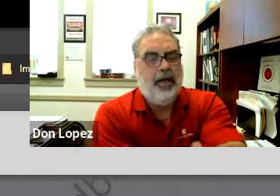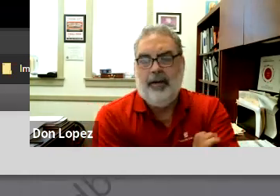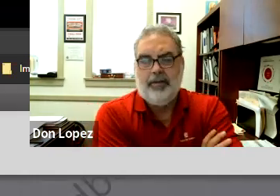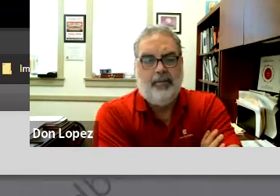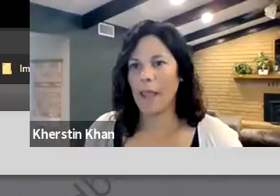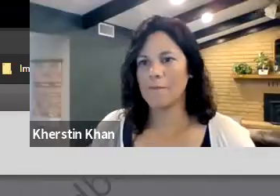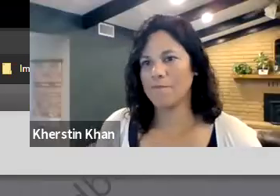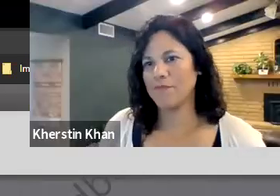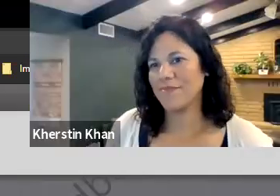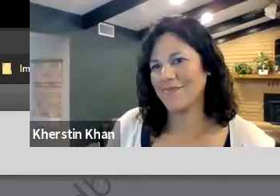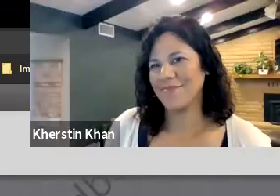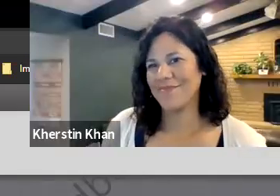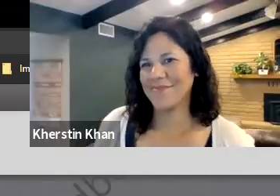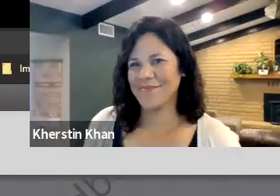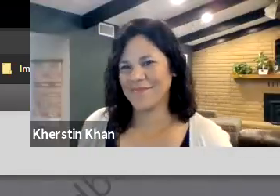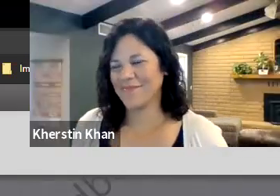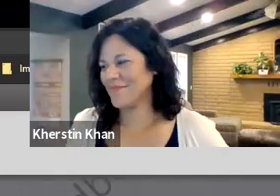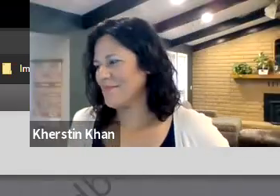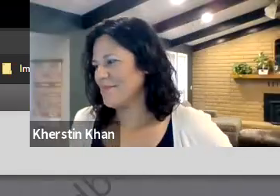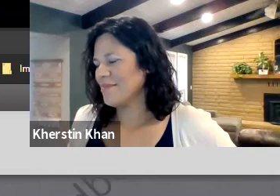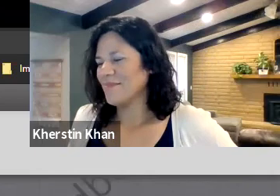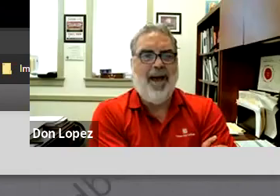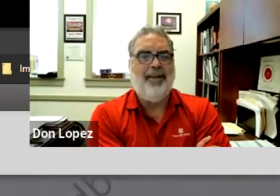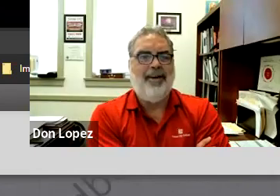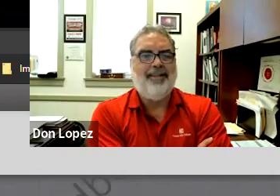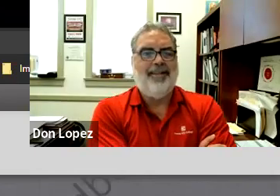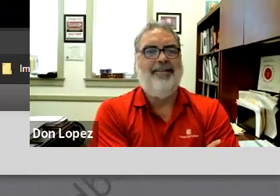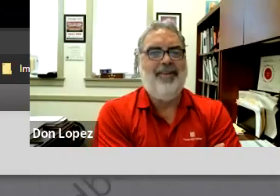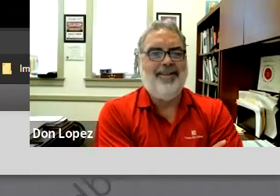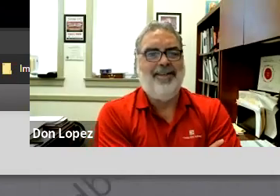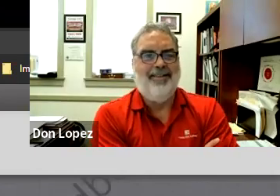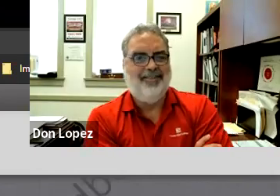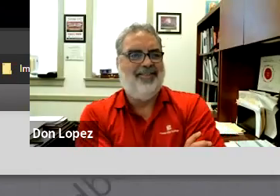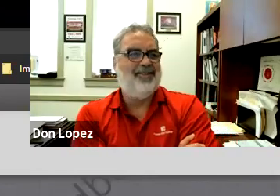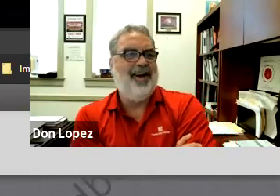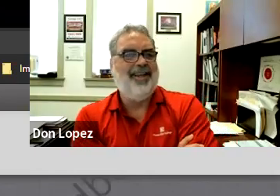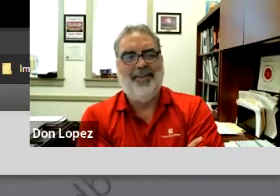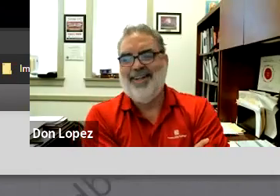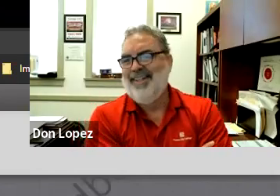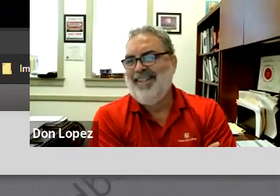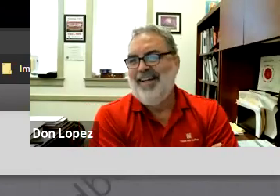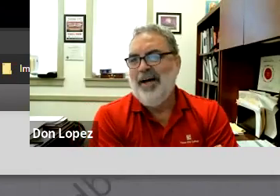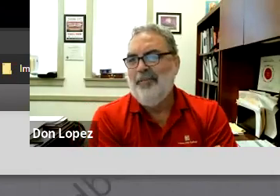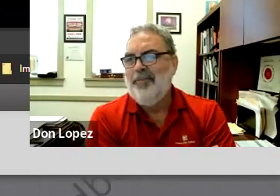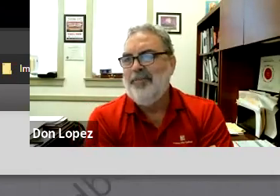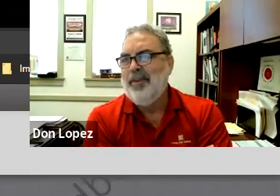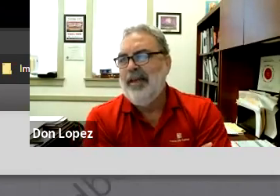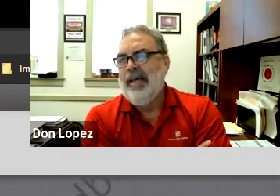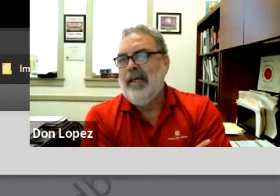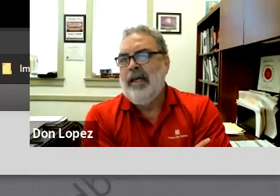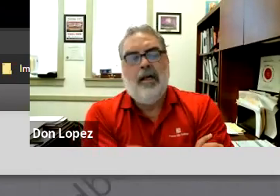early, okay? So maybe you can get a little coffee or something. Amy, don't get so happy there. I see you smiling up there.